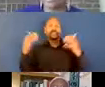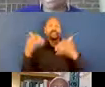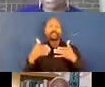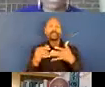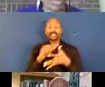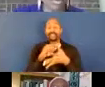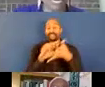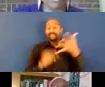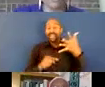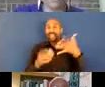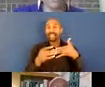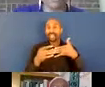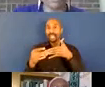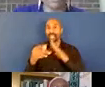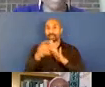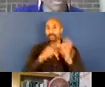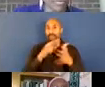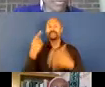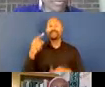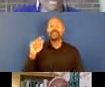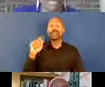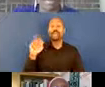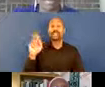Black feminist framework.